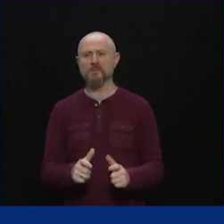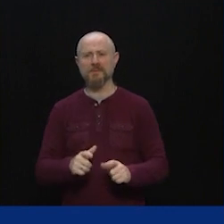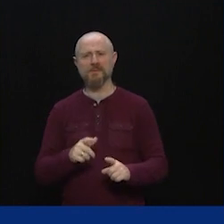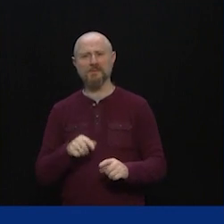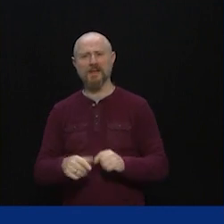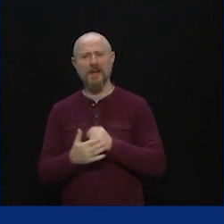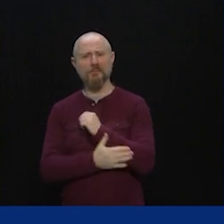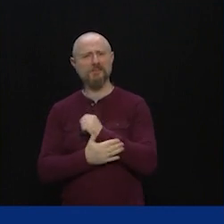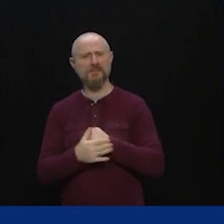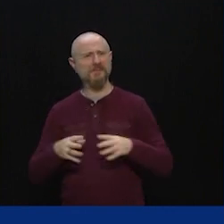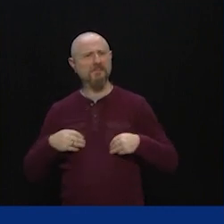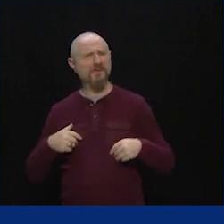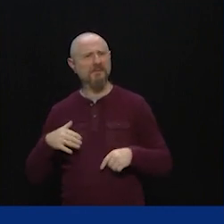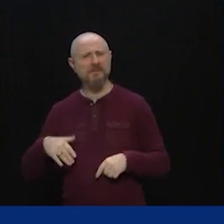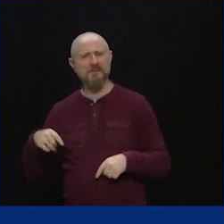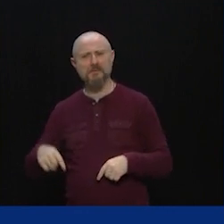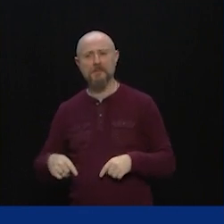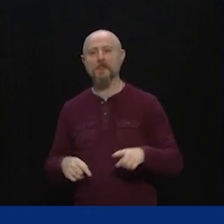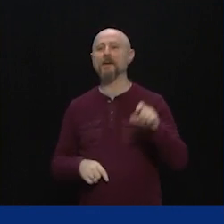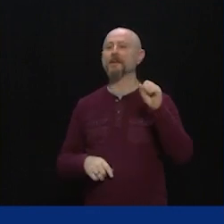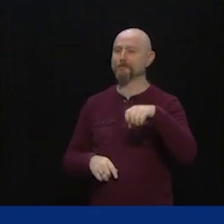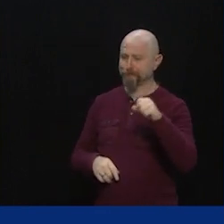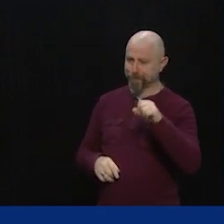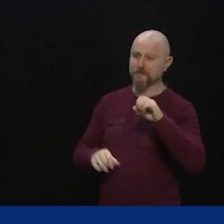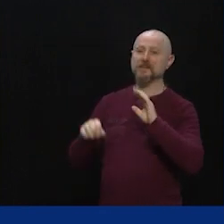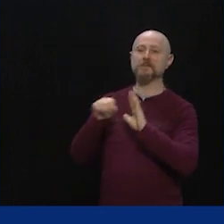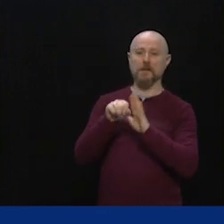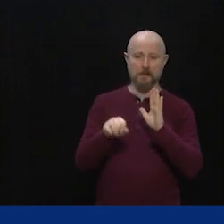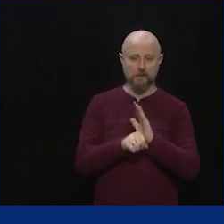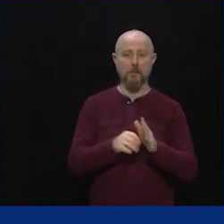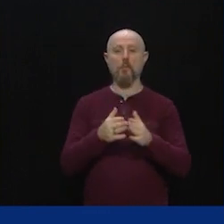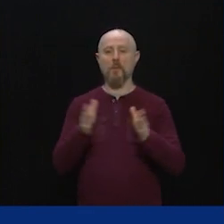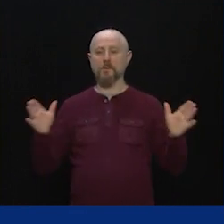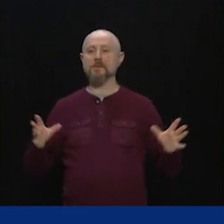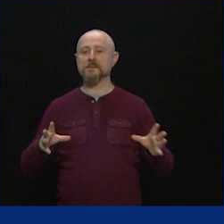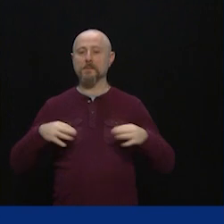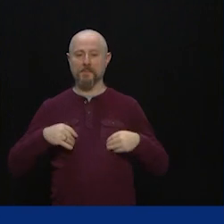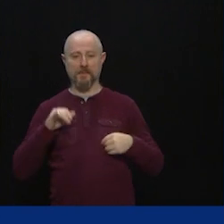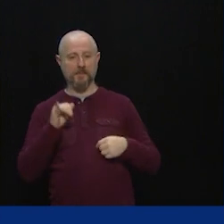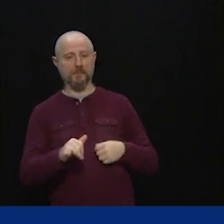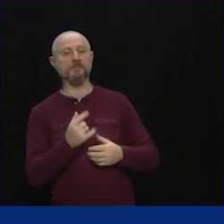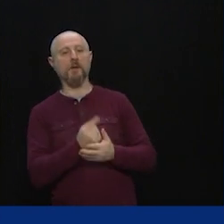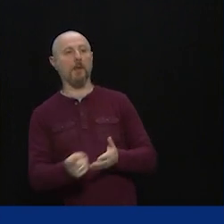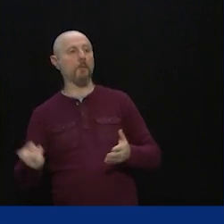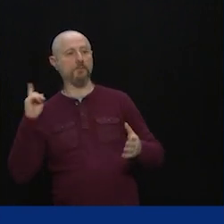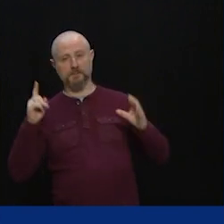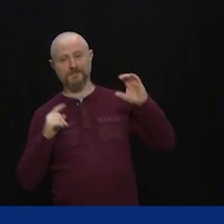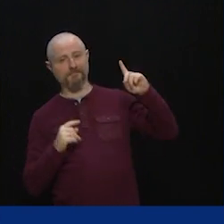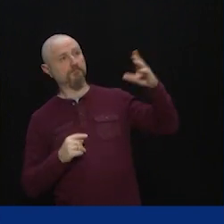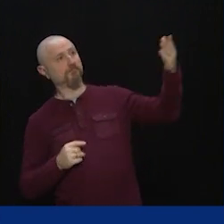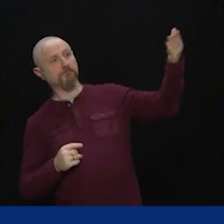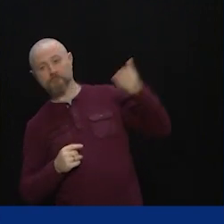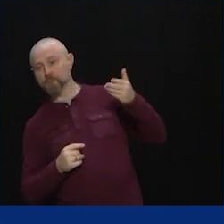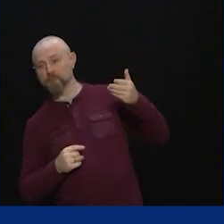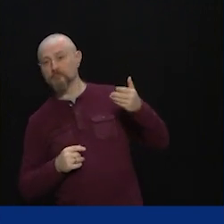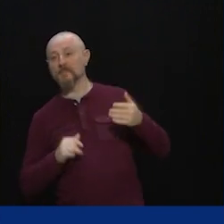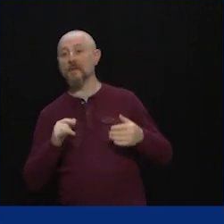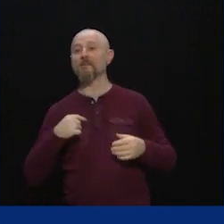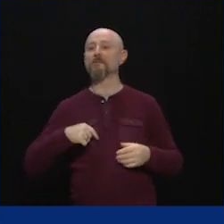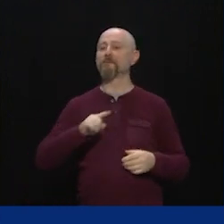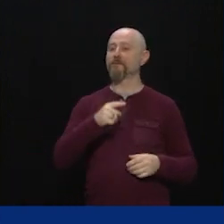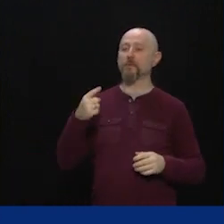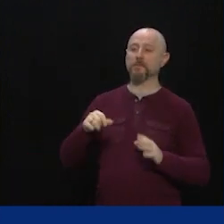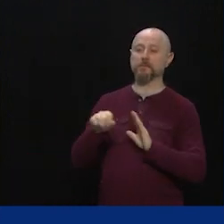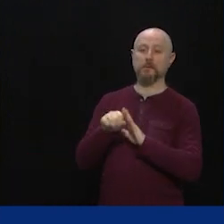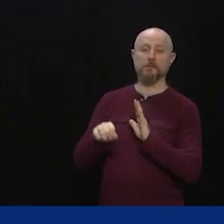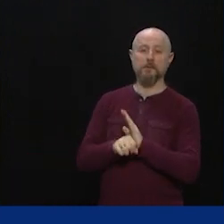adopted that statewide. Yes, we did. We did that last week. A couple days, we were the first state to adopt. I'm trying to think, it was